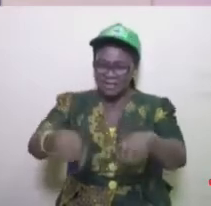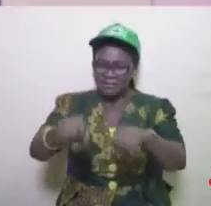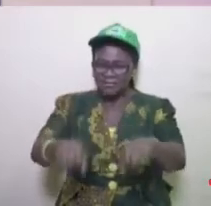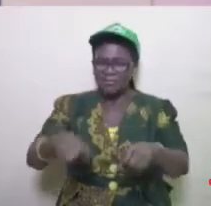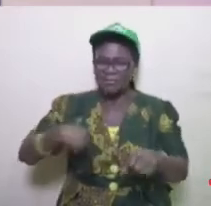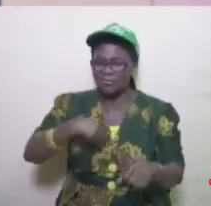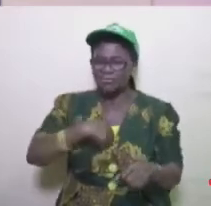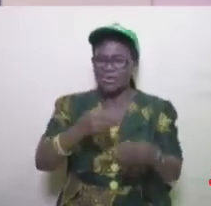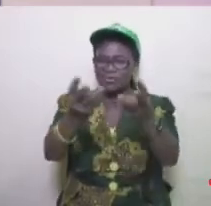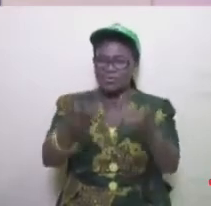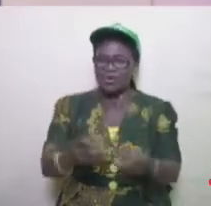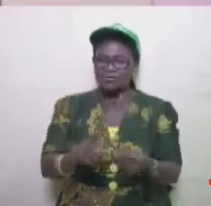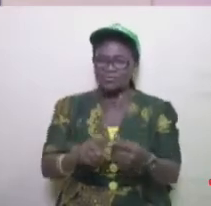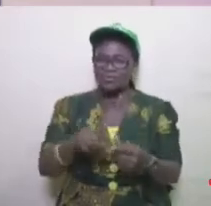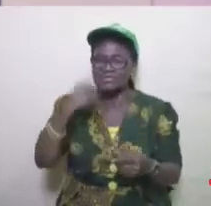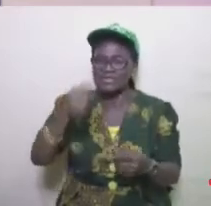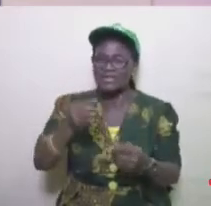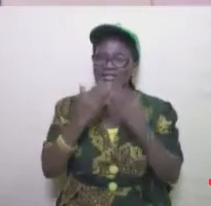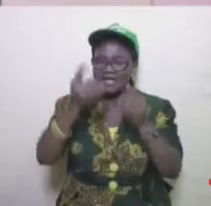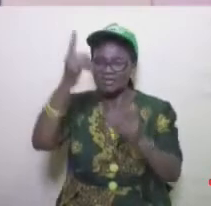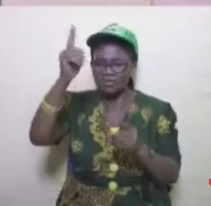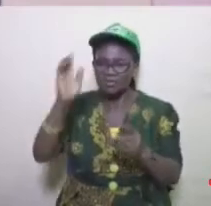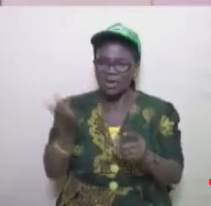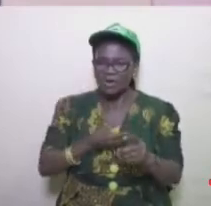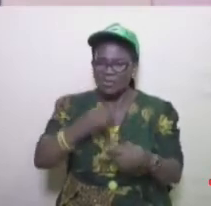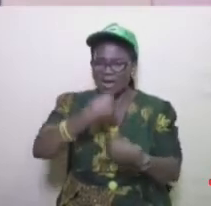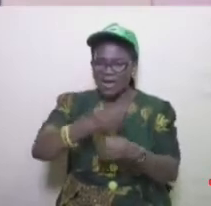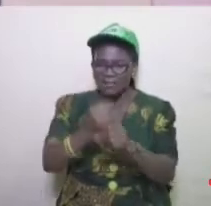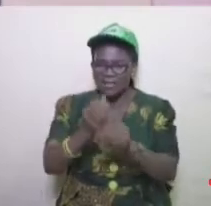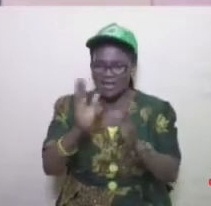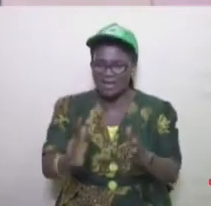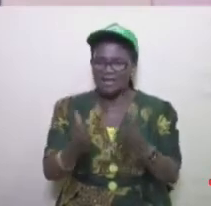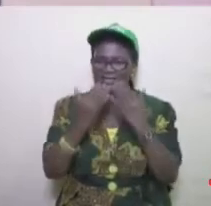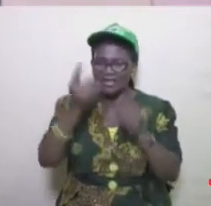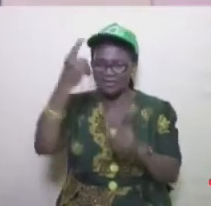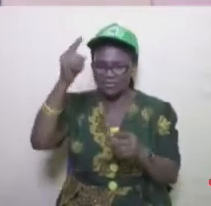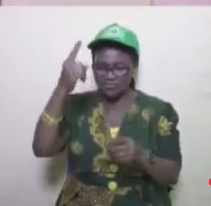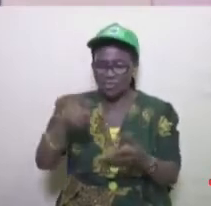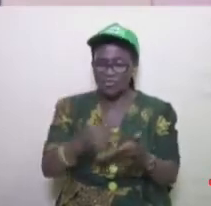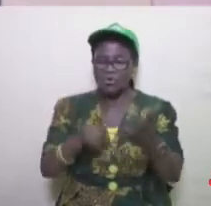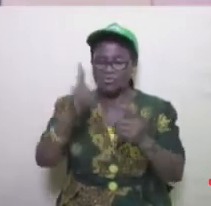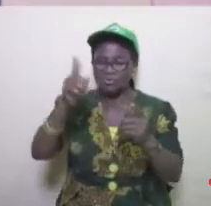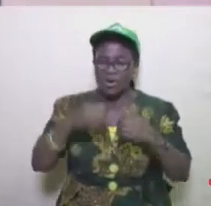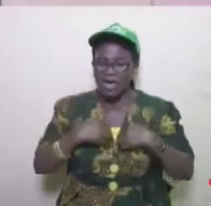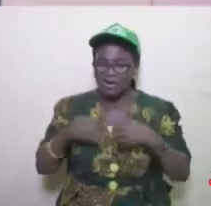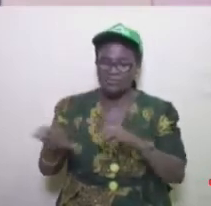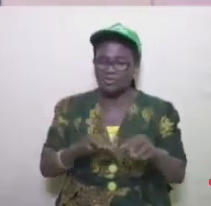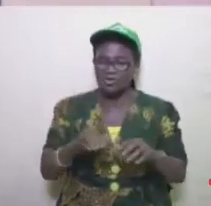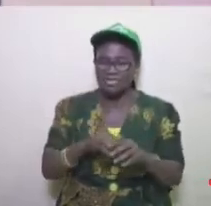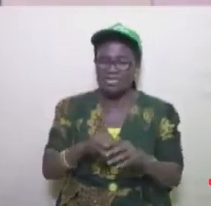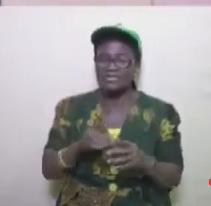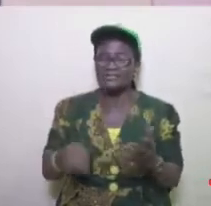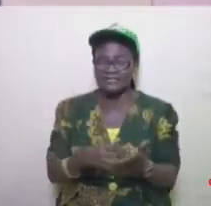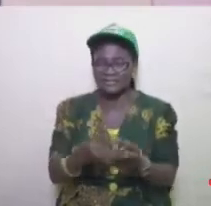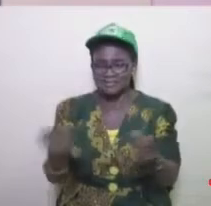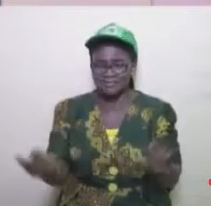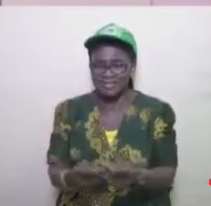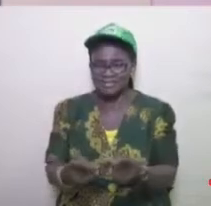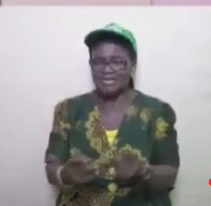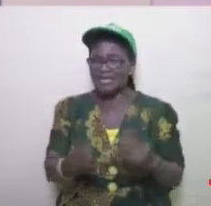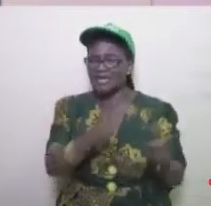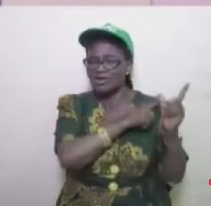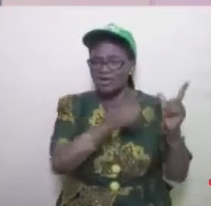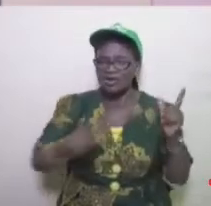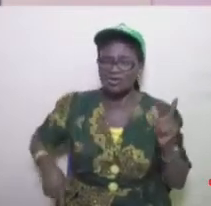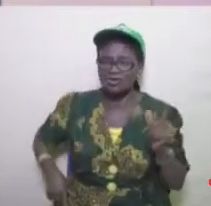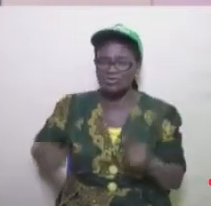maker. Thank you for what you have done on this particular platform over the years and months. And Lord, we thank you for